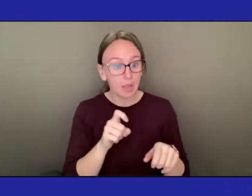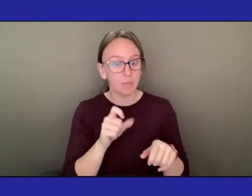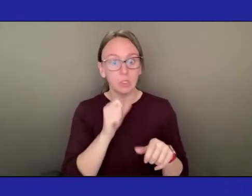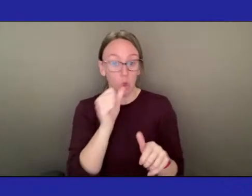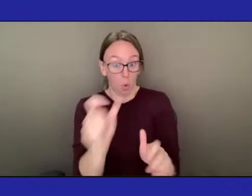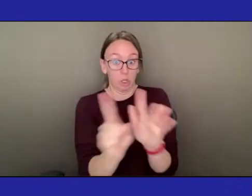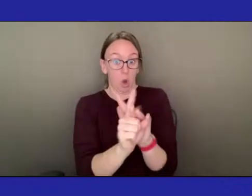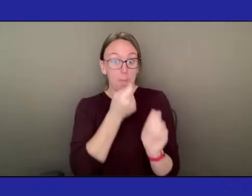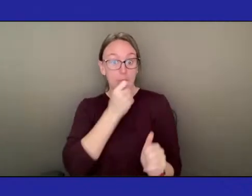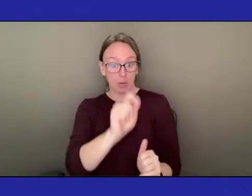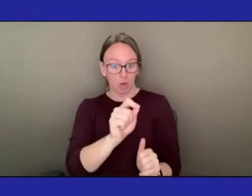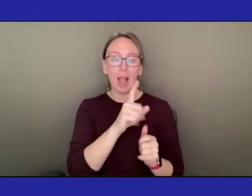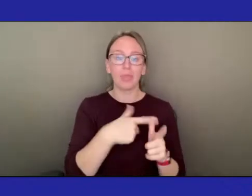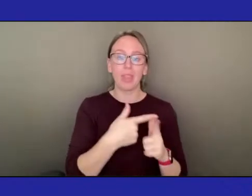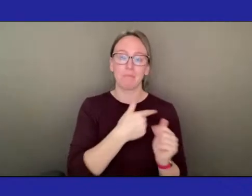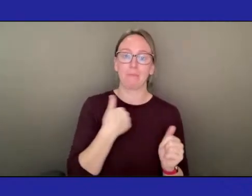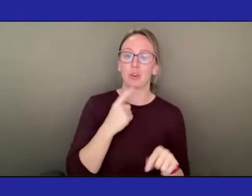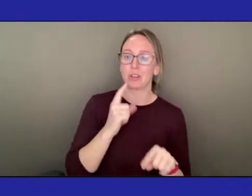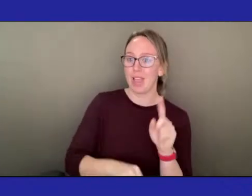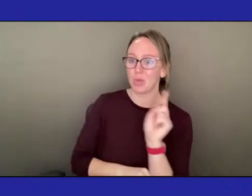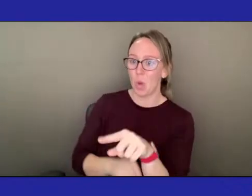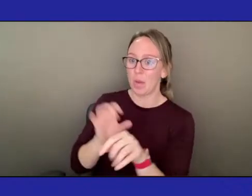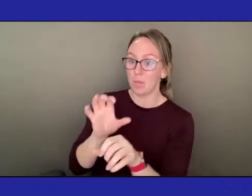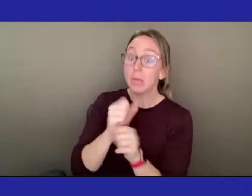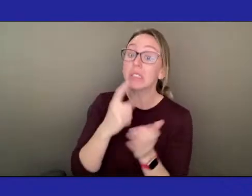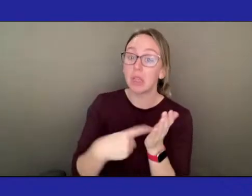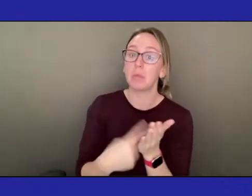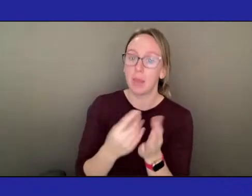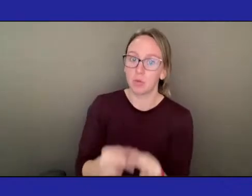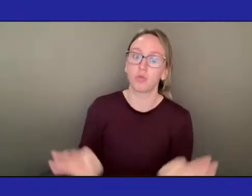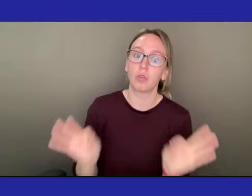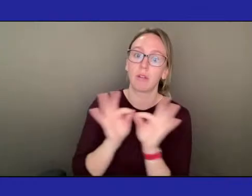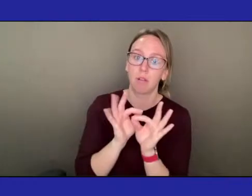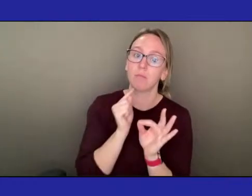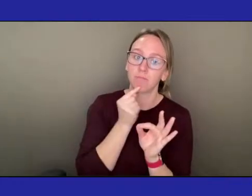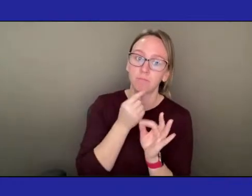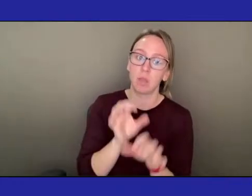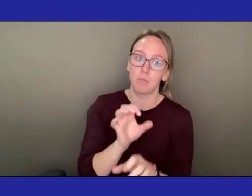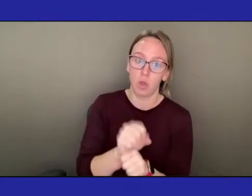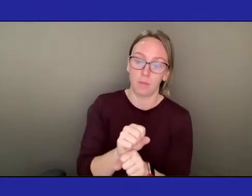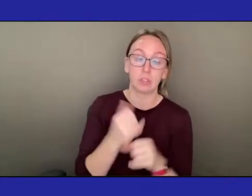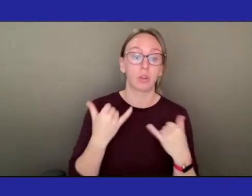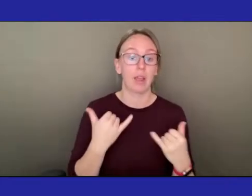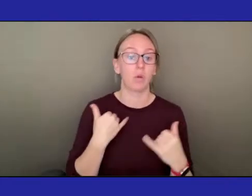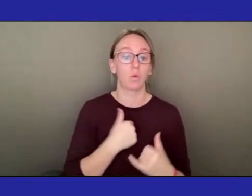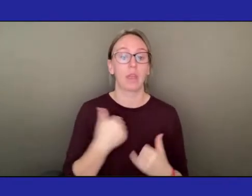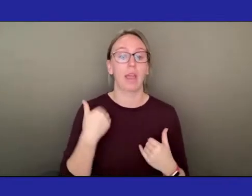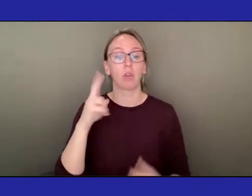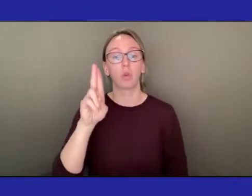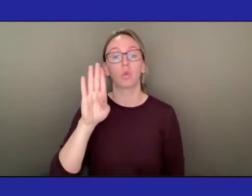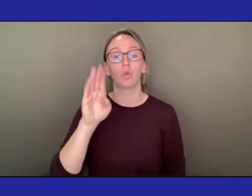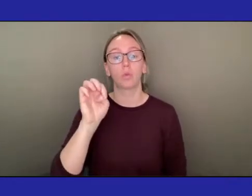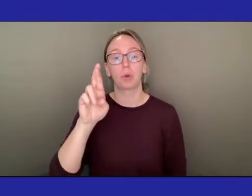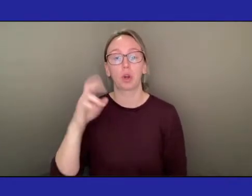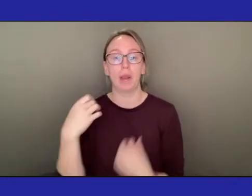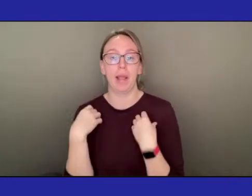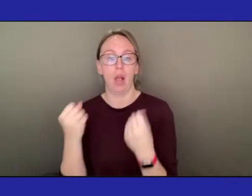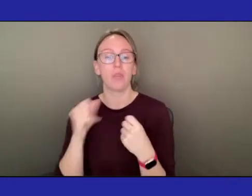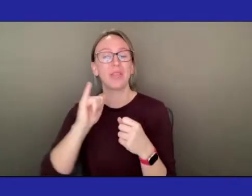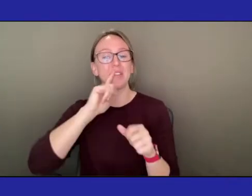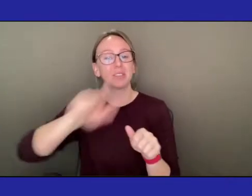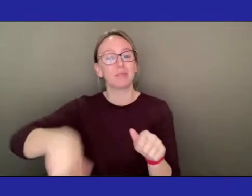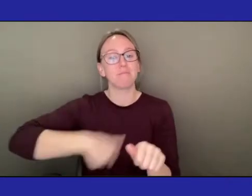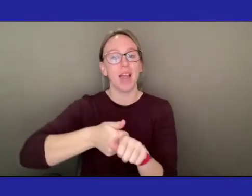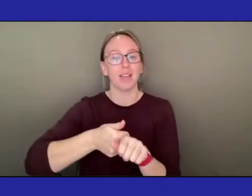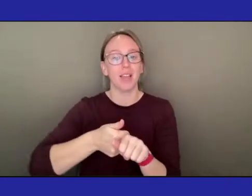their appointments, sometimes critical appointments. At this point, we have Uber Health, which is kind of a backup transportation